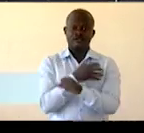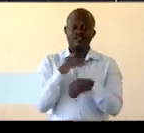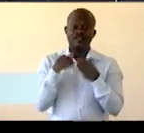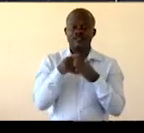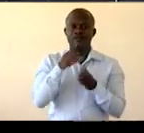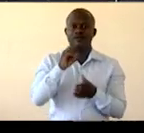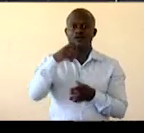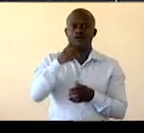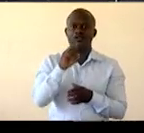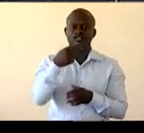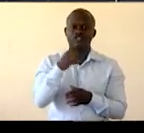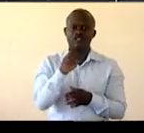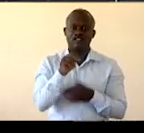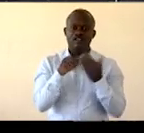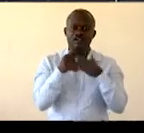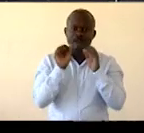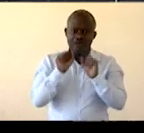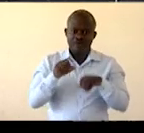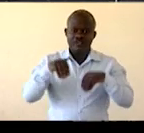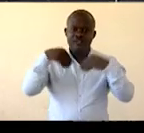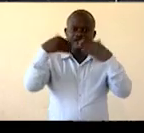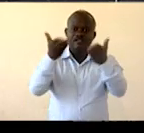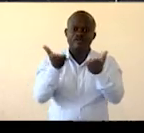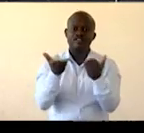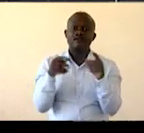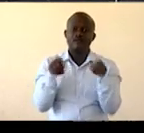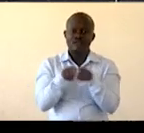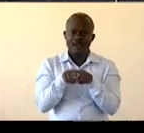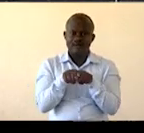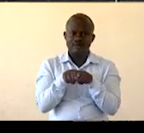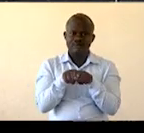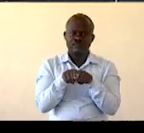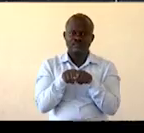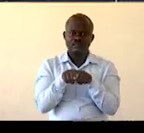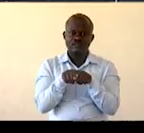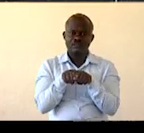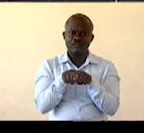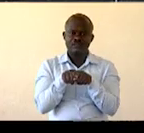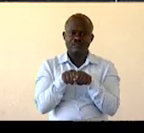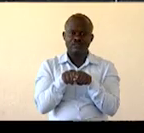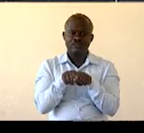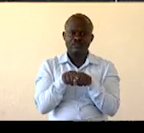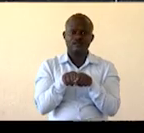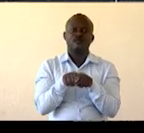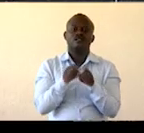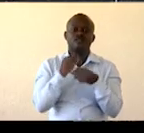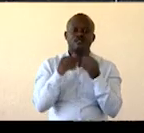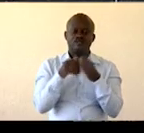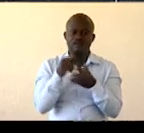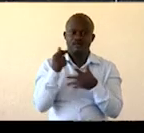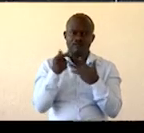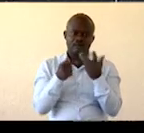oxygen can be given out as a byproduct of the plant, but of course